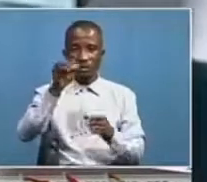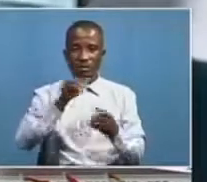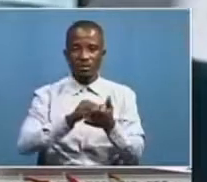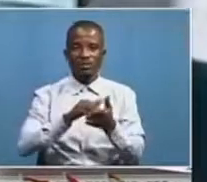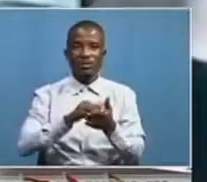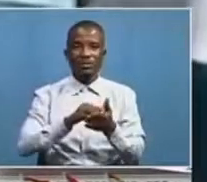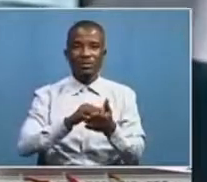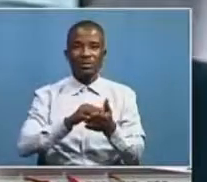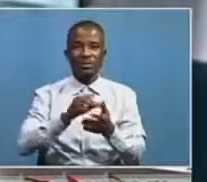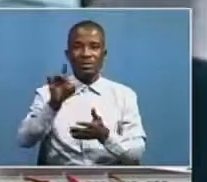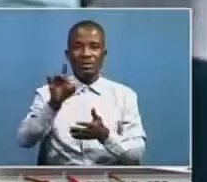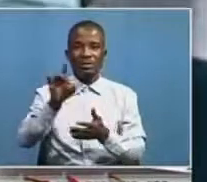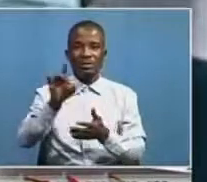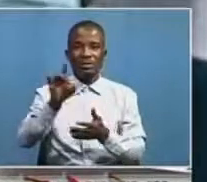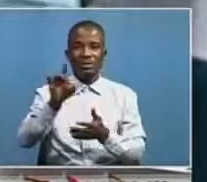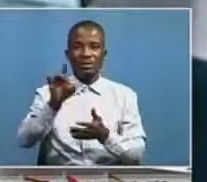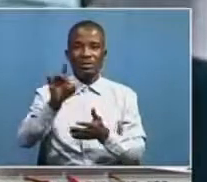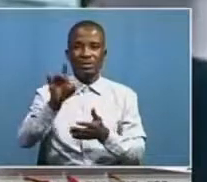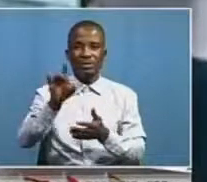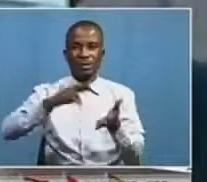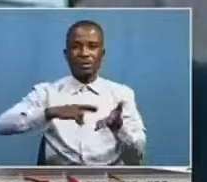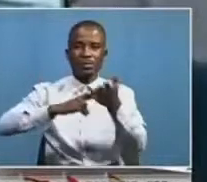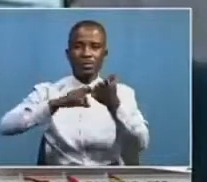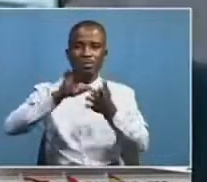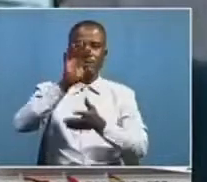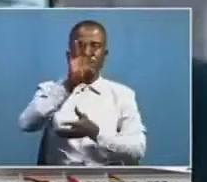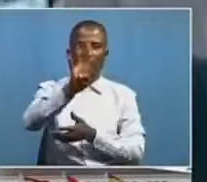6,214,899 votes, being